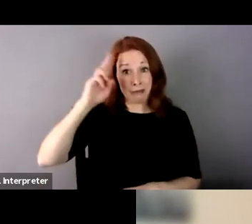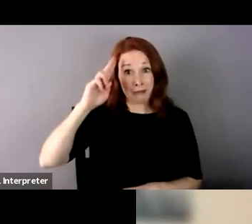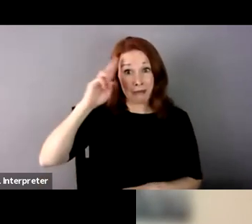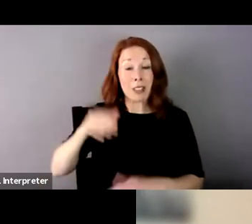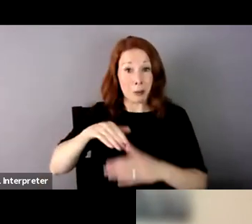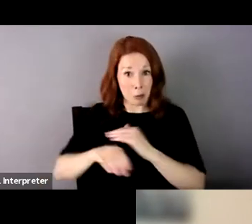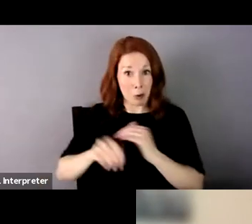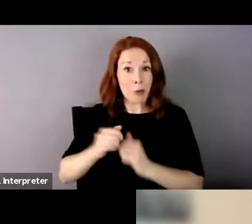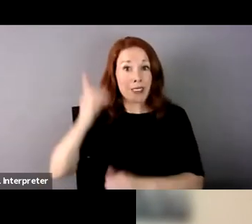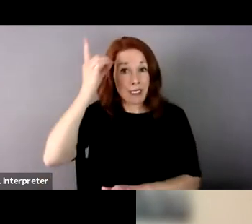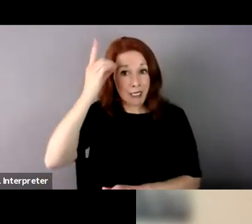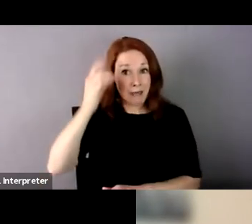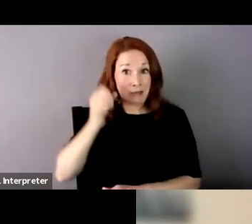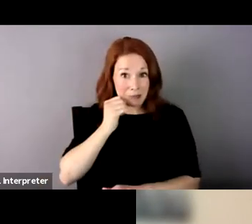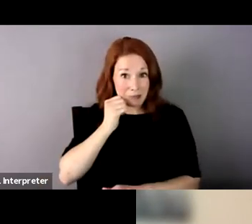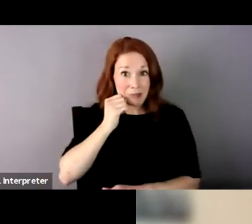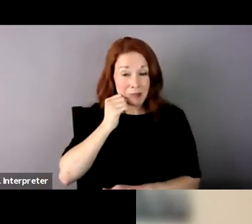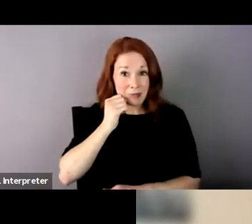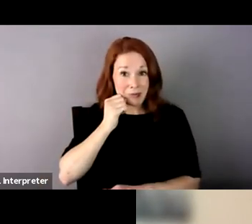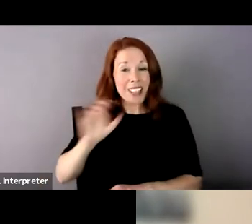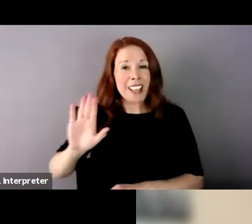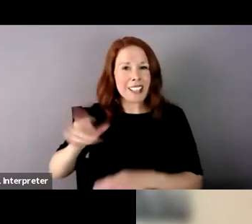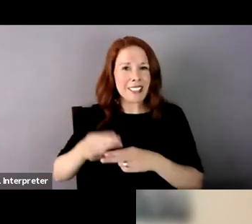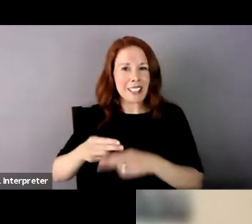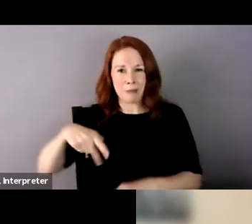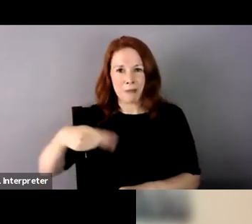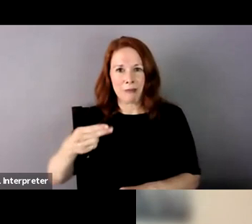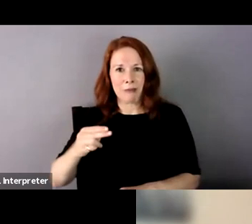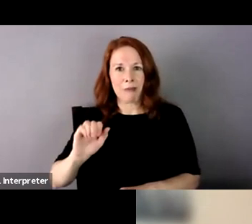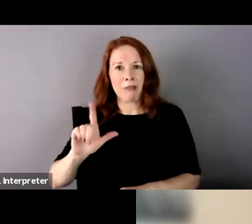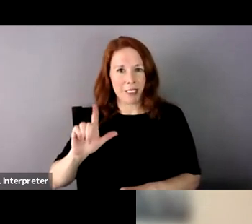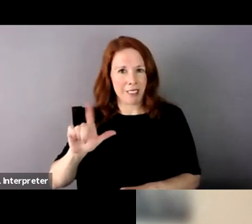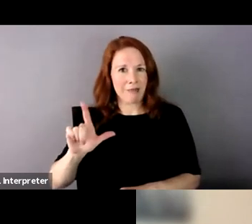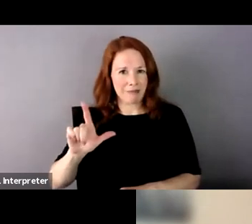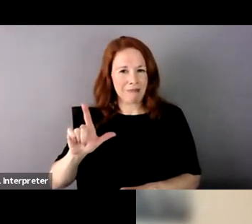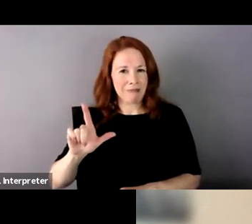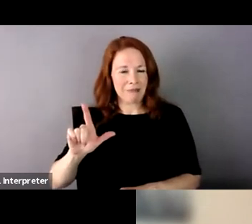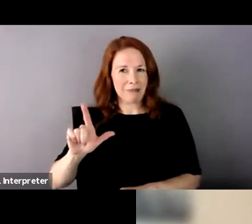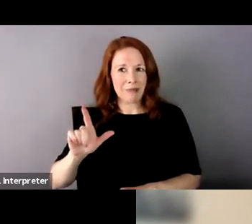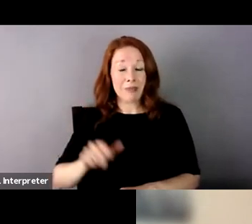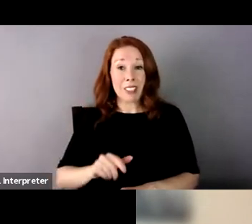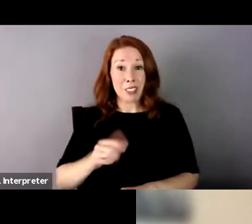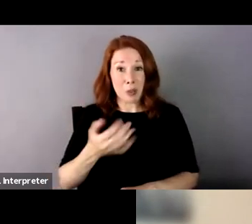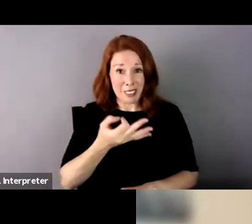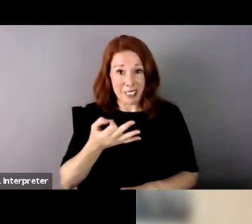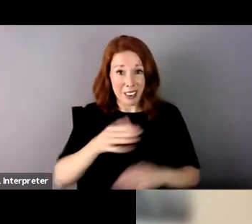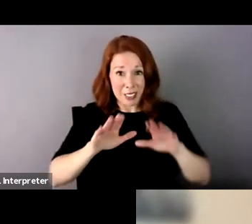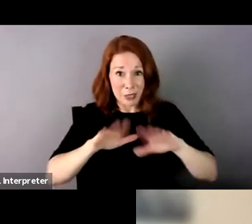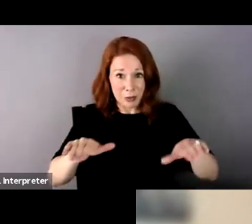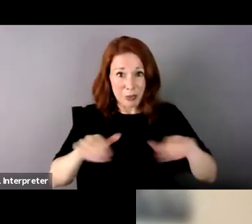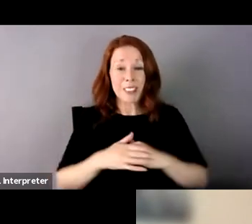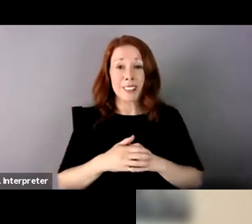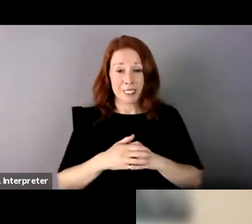born with Down syndrome. And his name was Phil. And in a family of the 9th of 9 children,